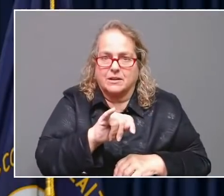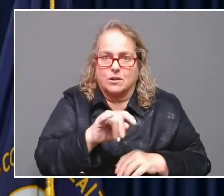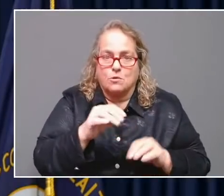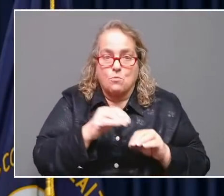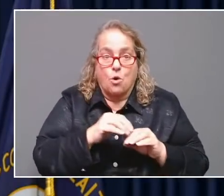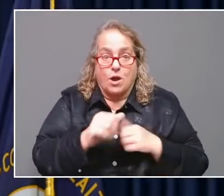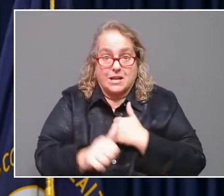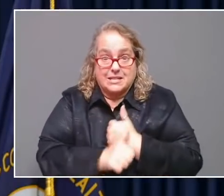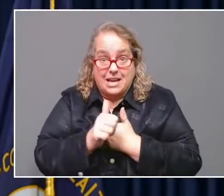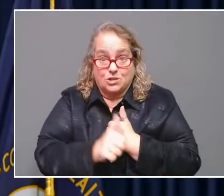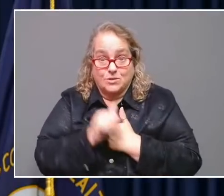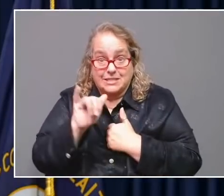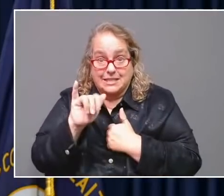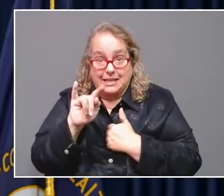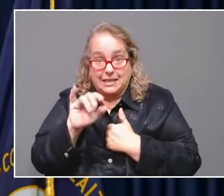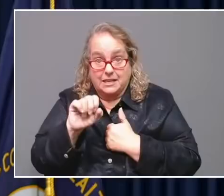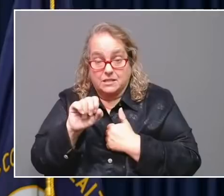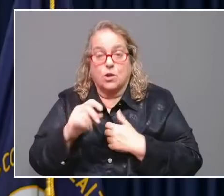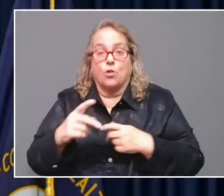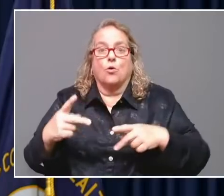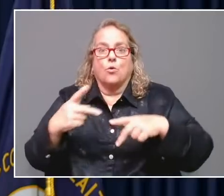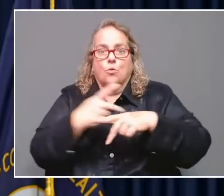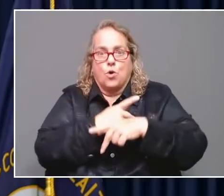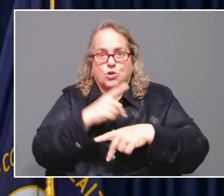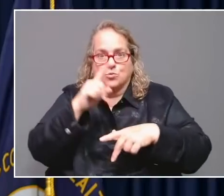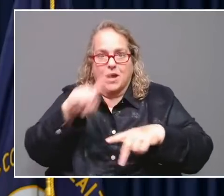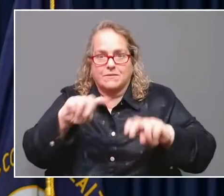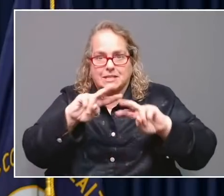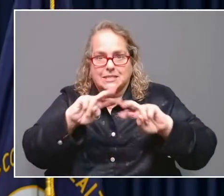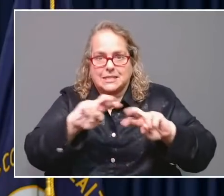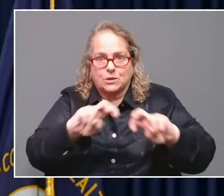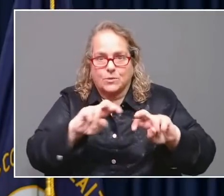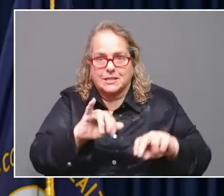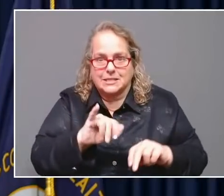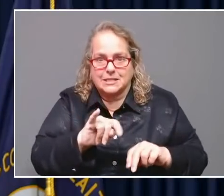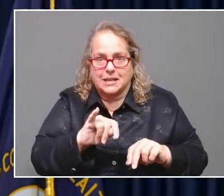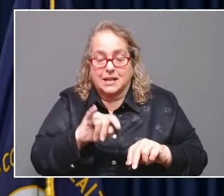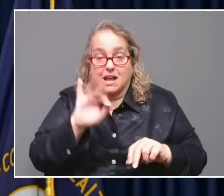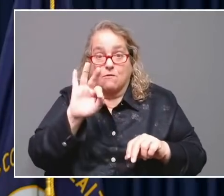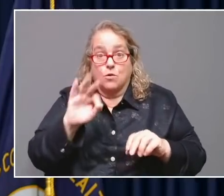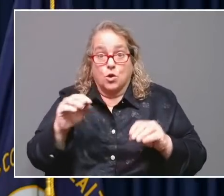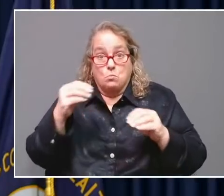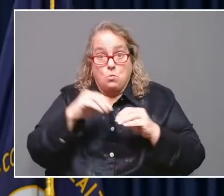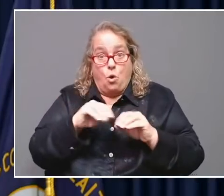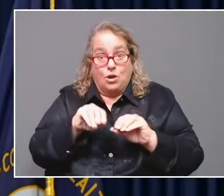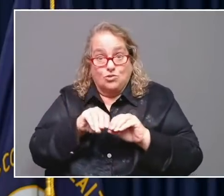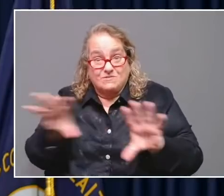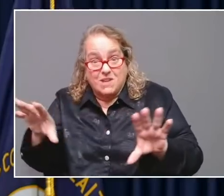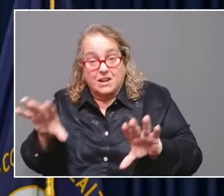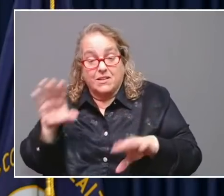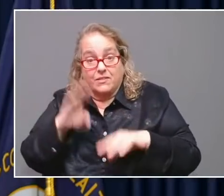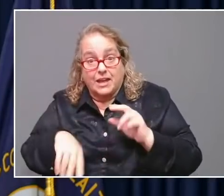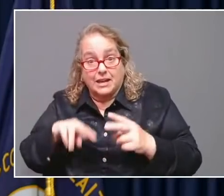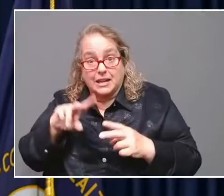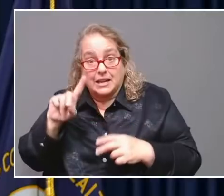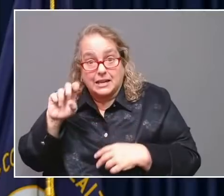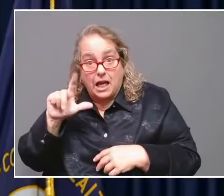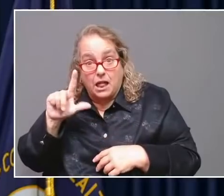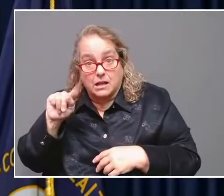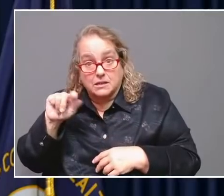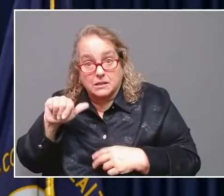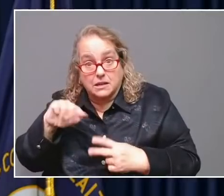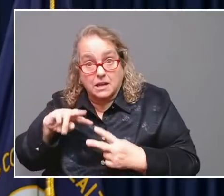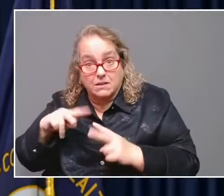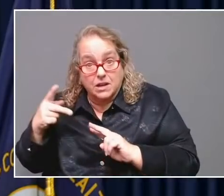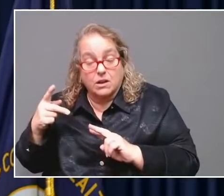there would be Delta. If it's more transmissible, than Delta. If it gets through or does not